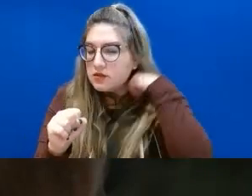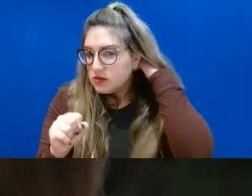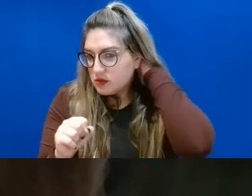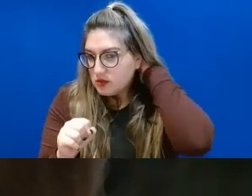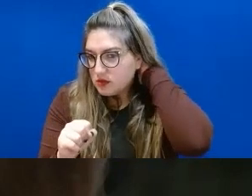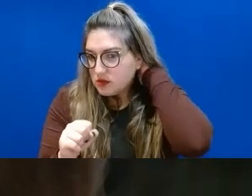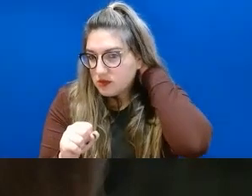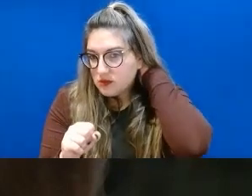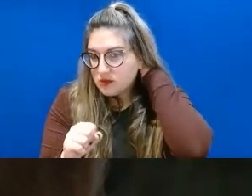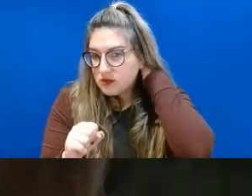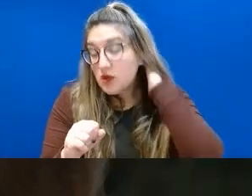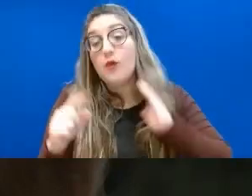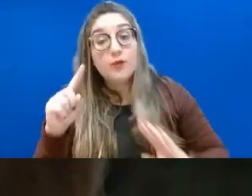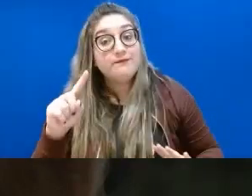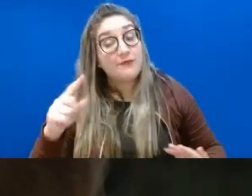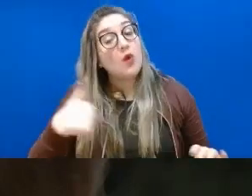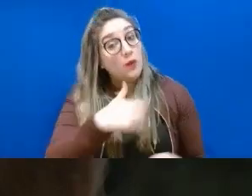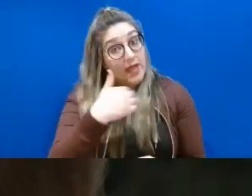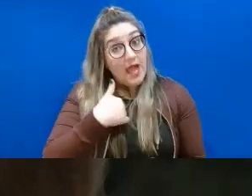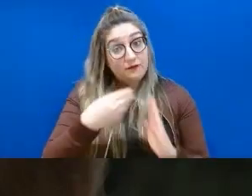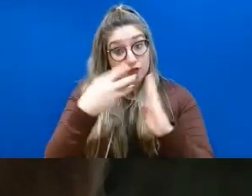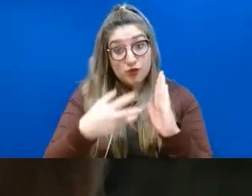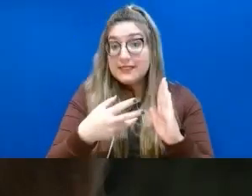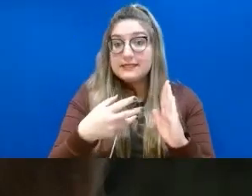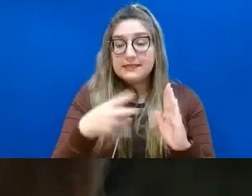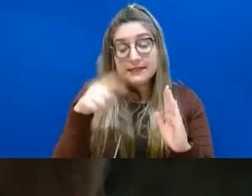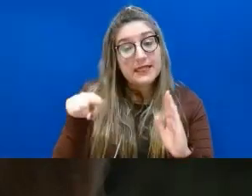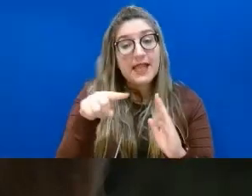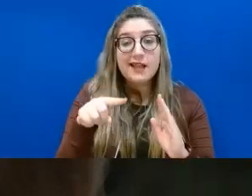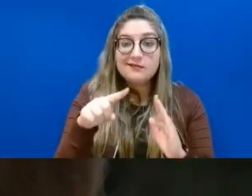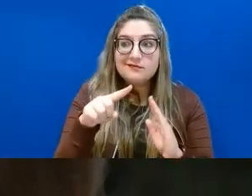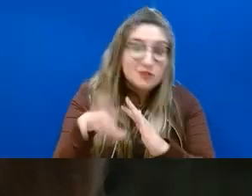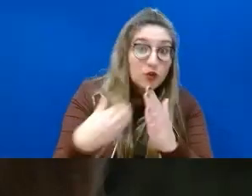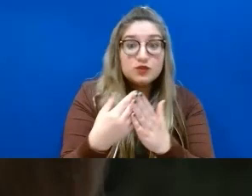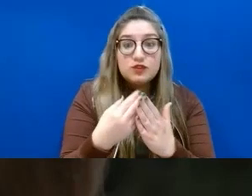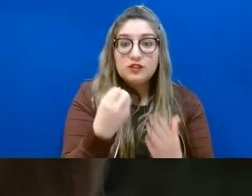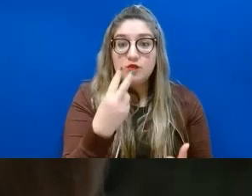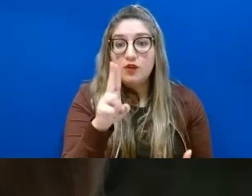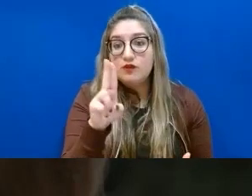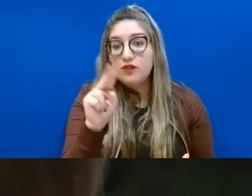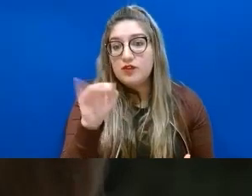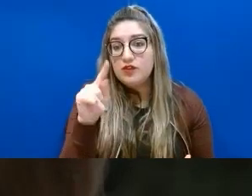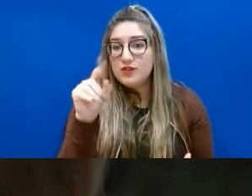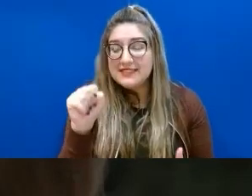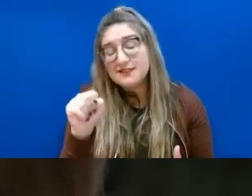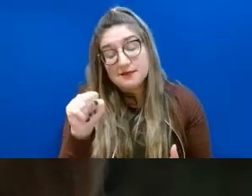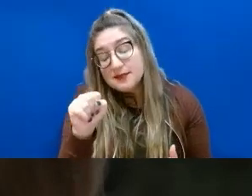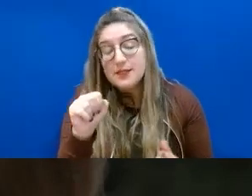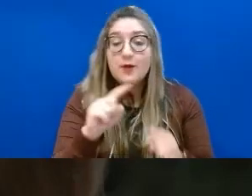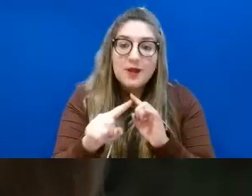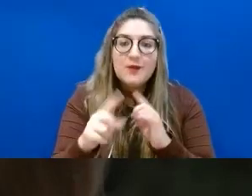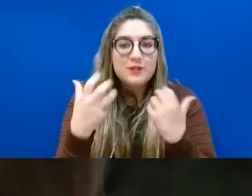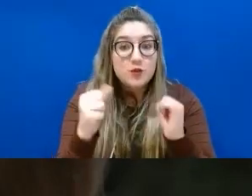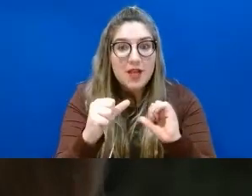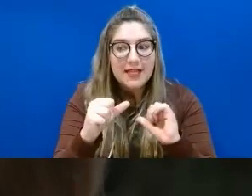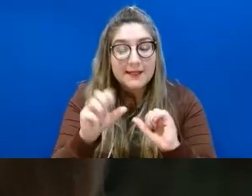Yes, we do have students that don't have 12 units. We try to make it a firm requirement because we don't like our students to get comfortable, but however,